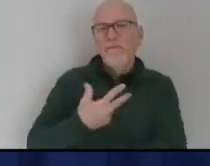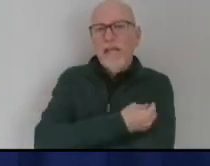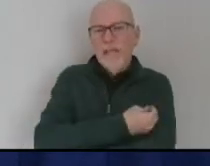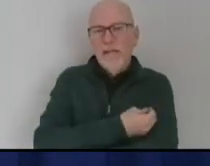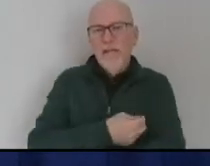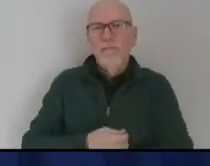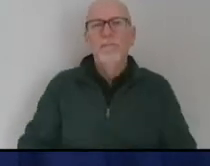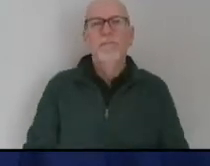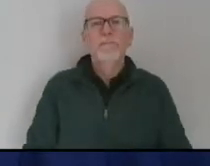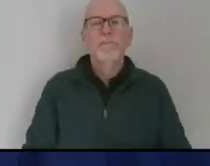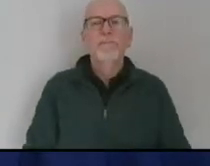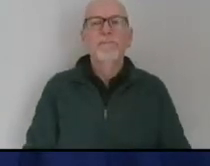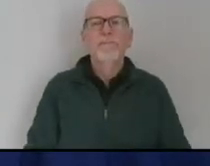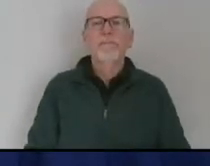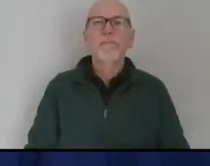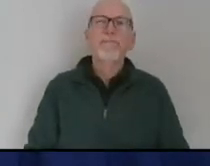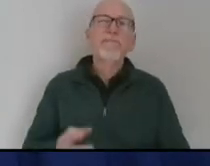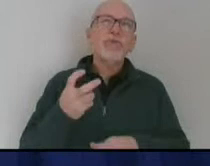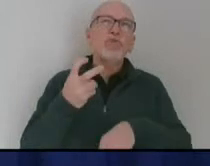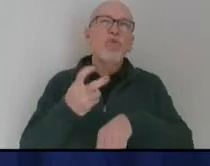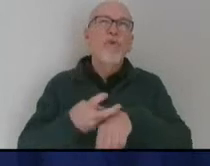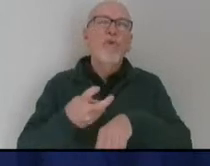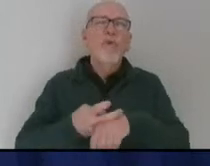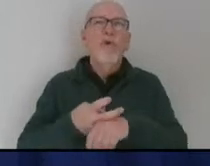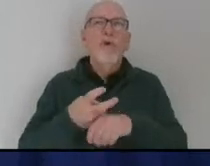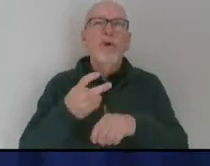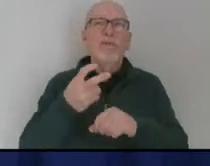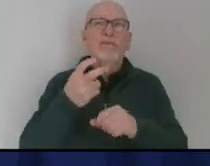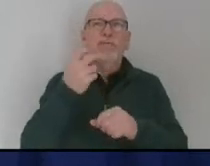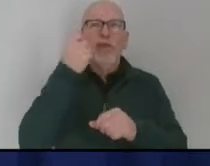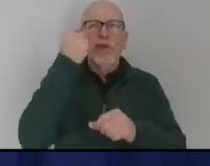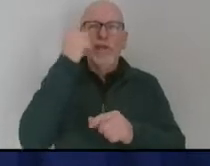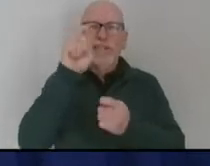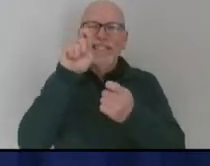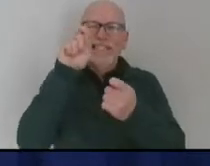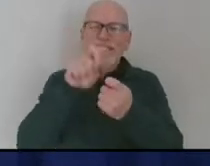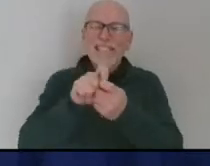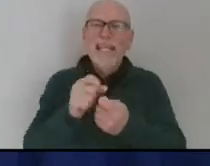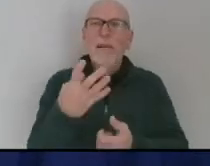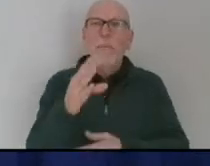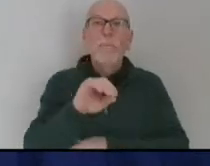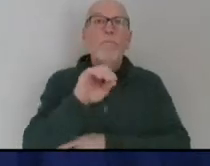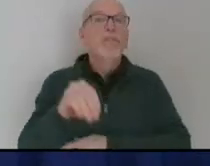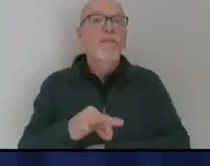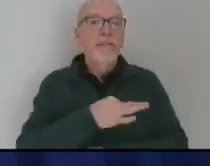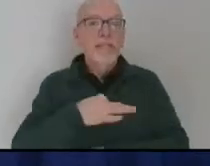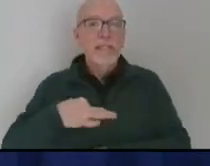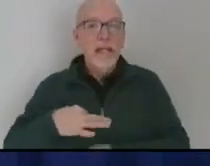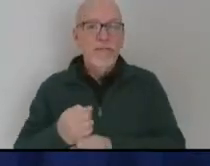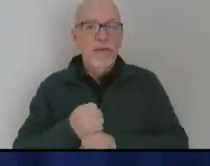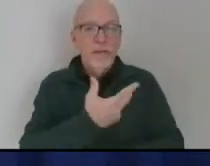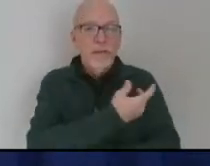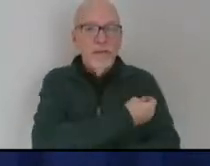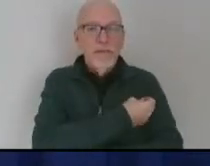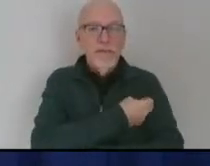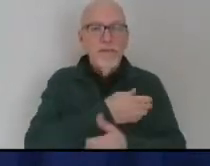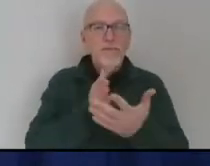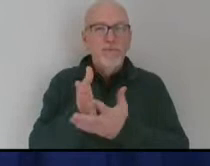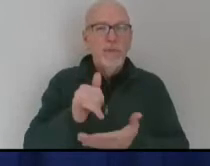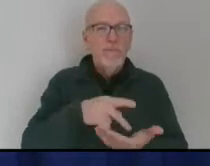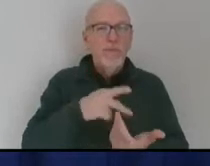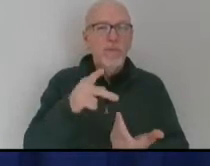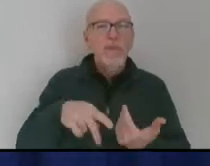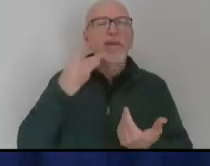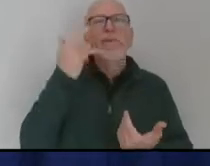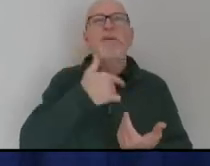vaccinated. It's a little hard to get a handle on exactly the percentage of staff that have been vaccinated through this program because